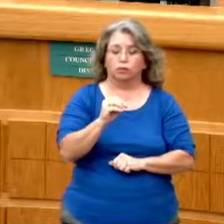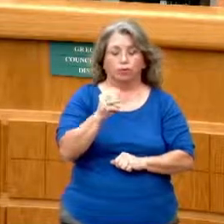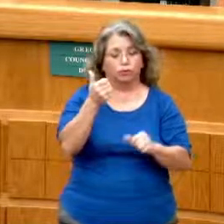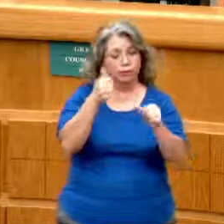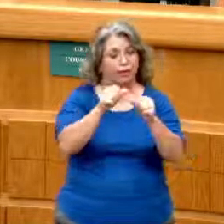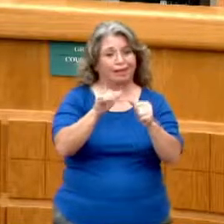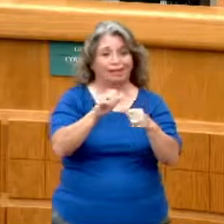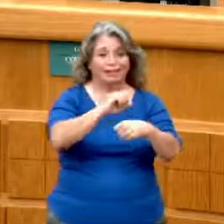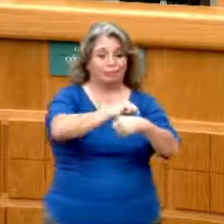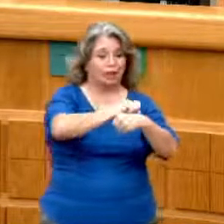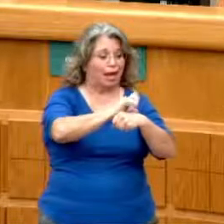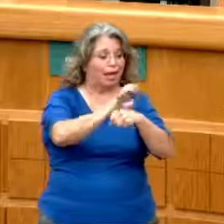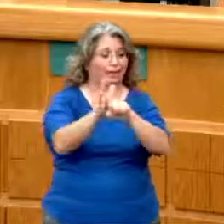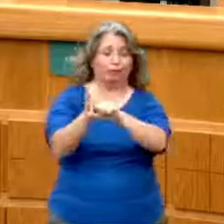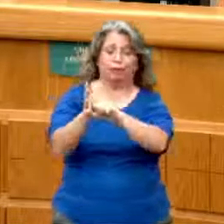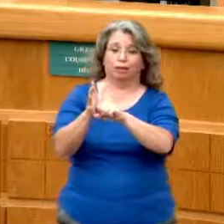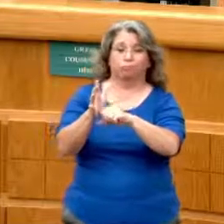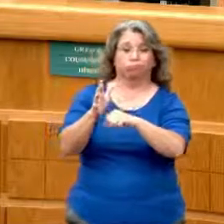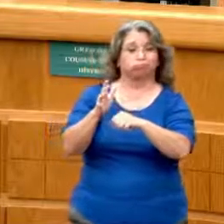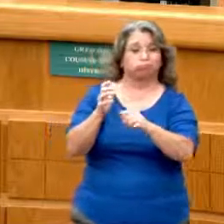fast-moving and unprecedented